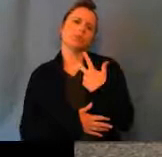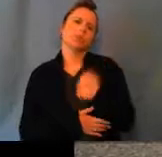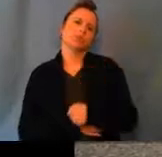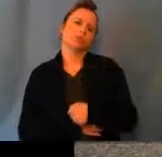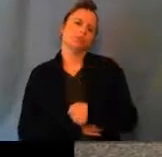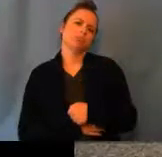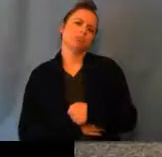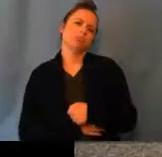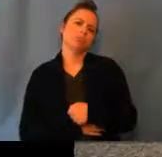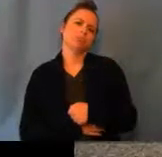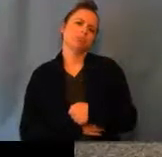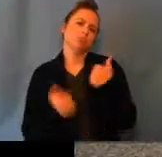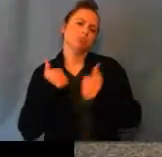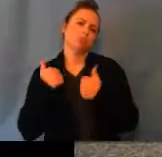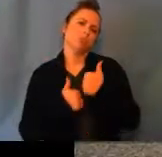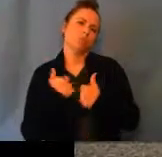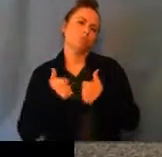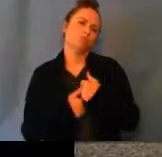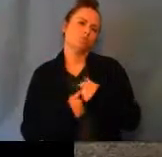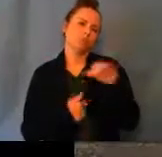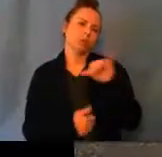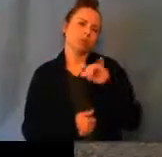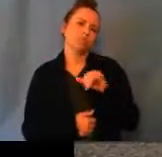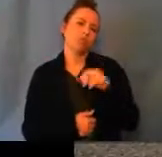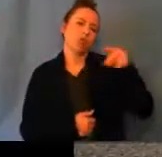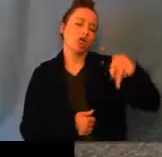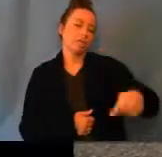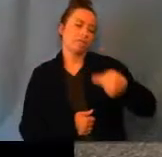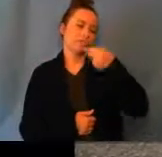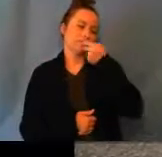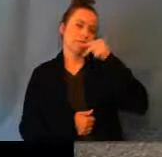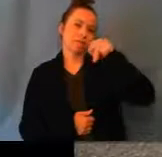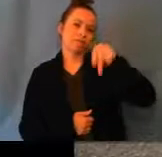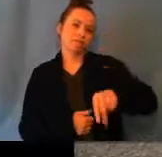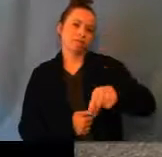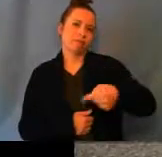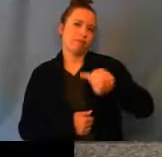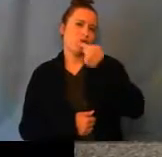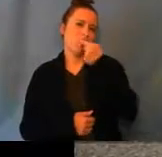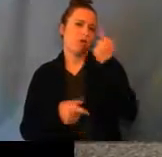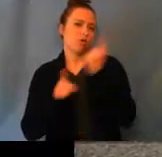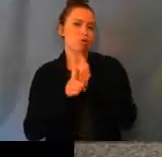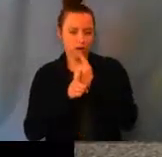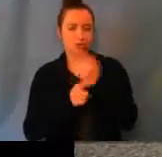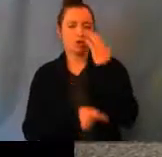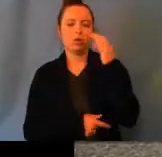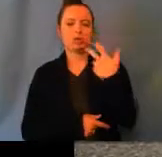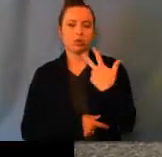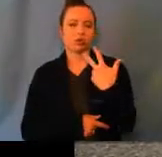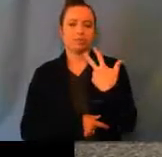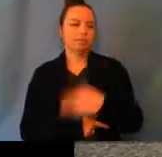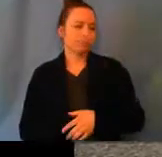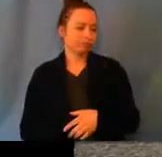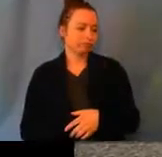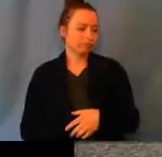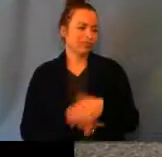but doesn't keep going? The fork. So we know the fork is 3 paper clips long. My